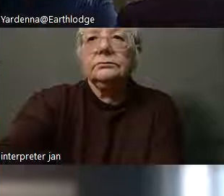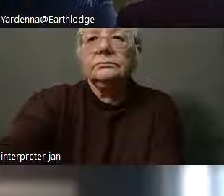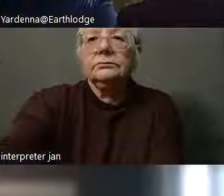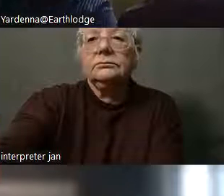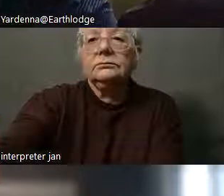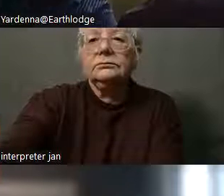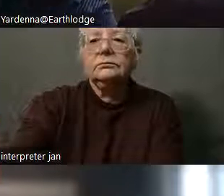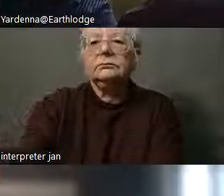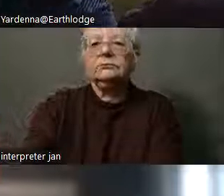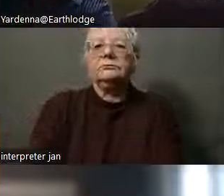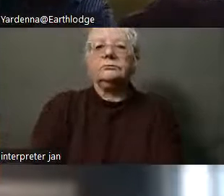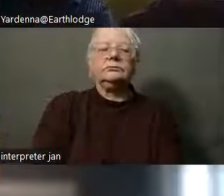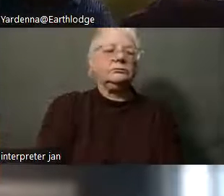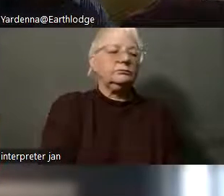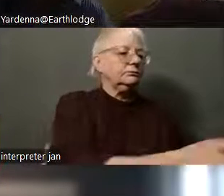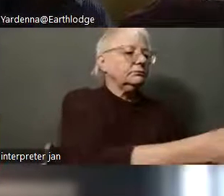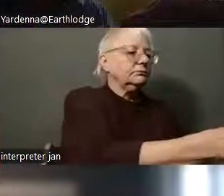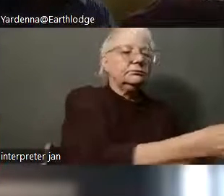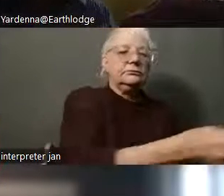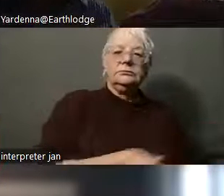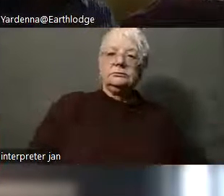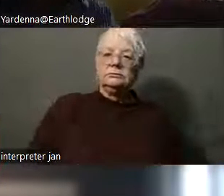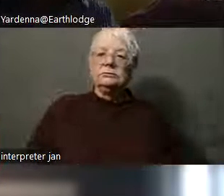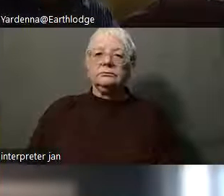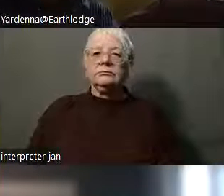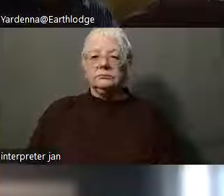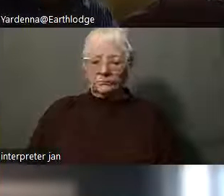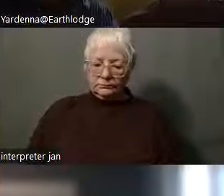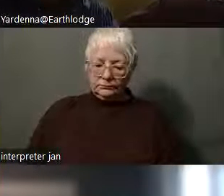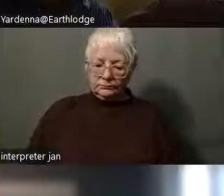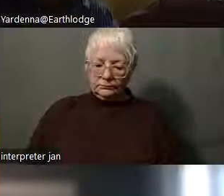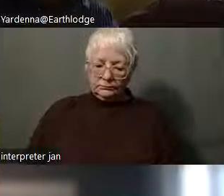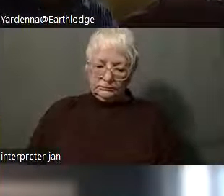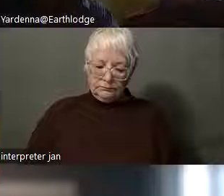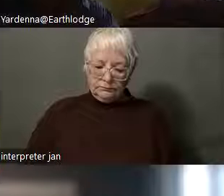You're on mute. Sorry, you guys are on mute.